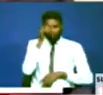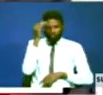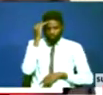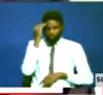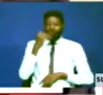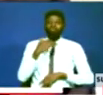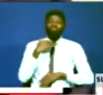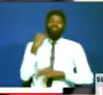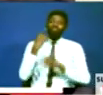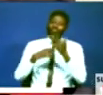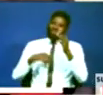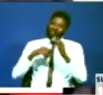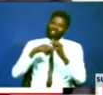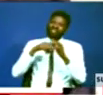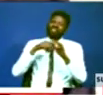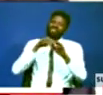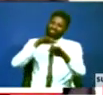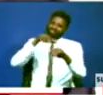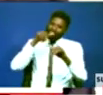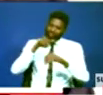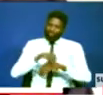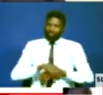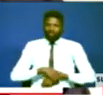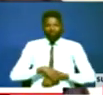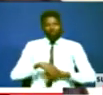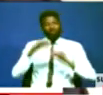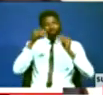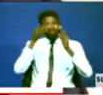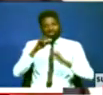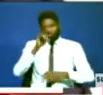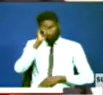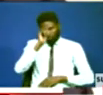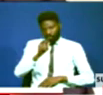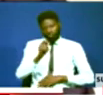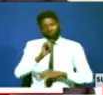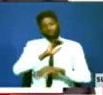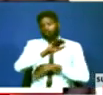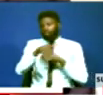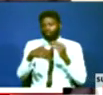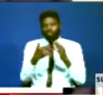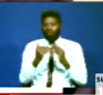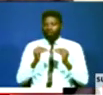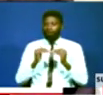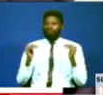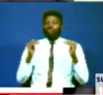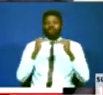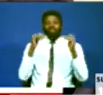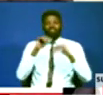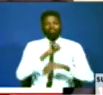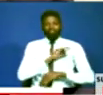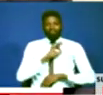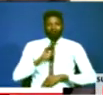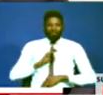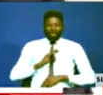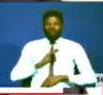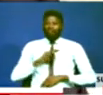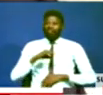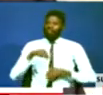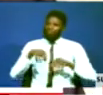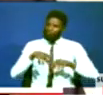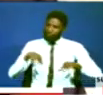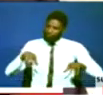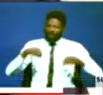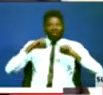it. The professor had a lot of respect for all cadres of staff, and big or small, you